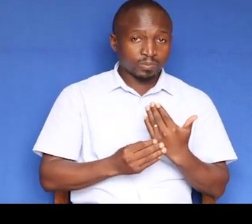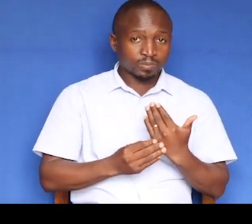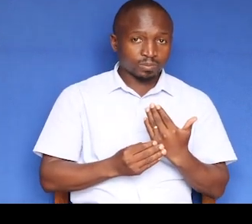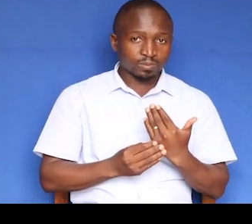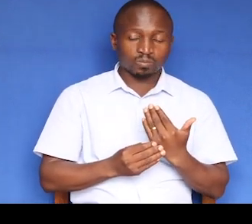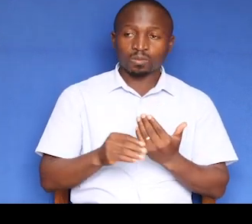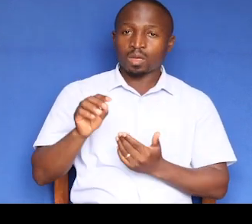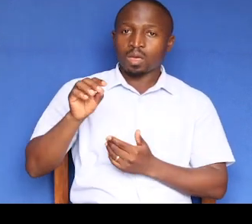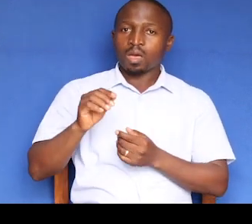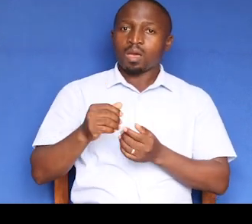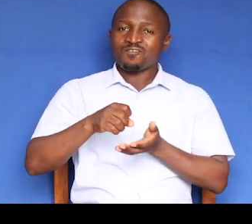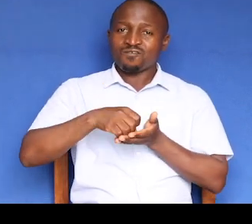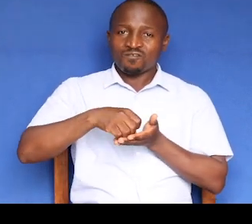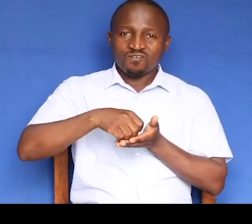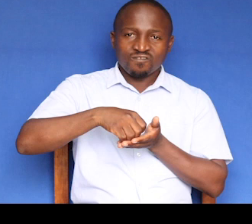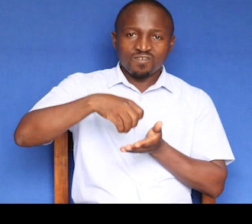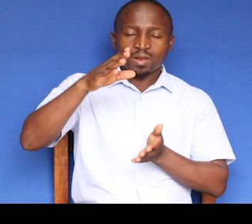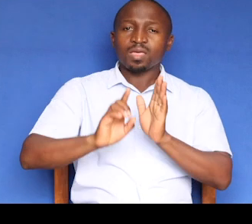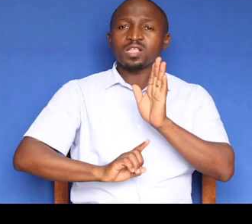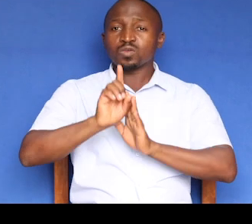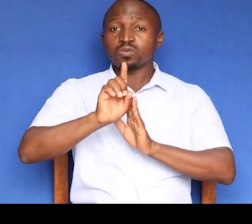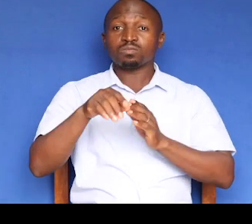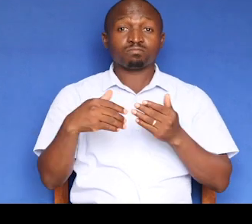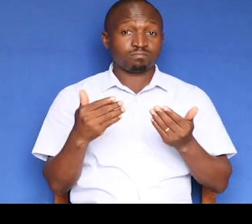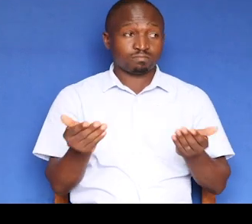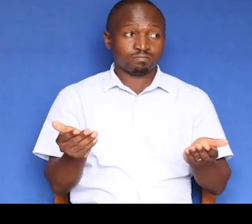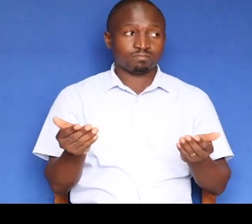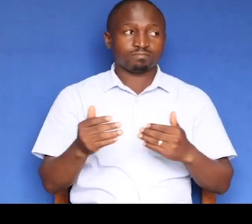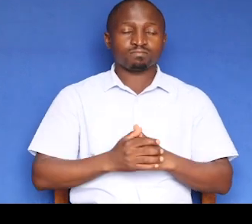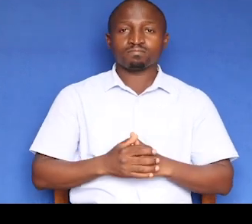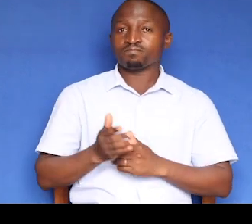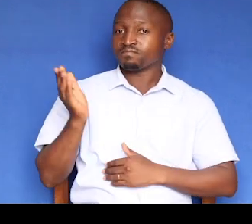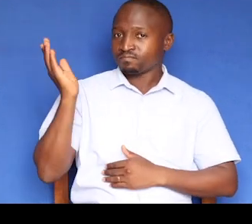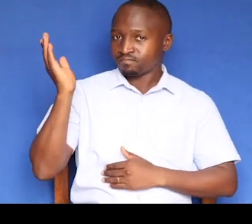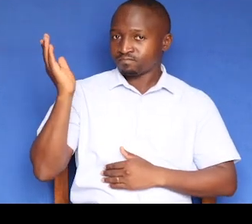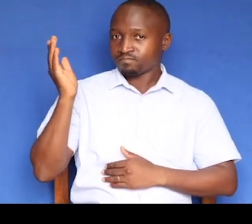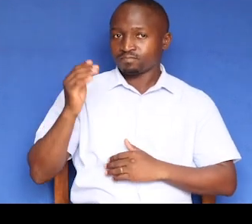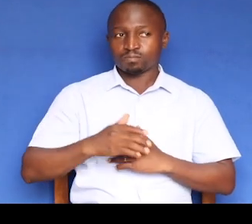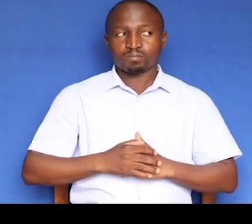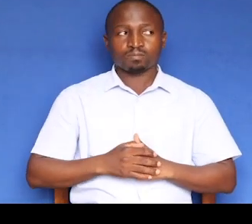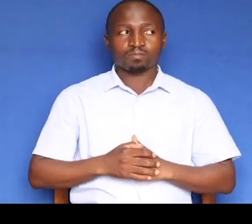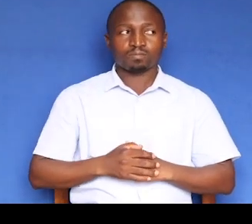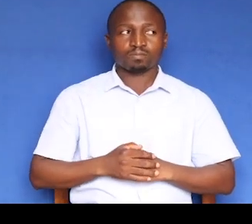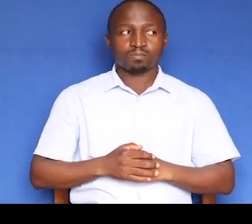What is its maximum profit level? From this part D,